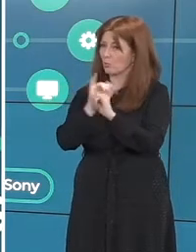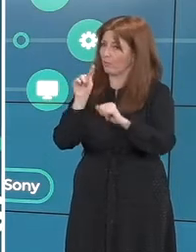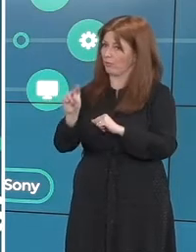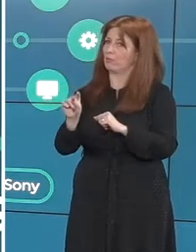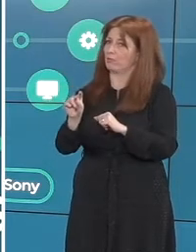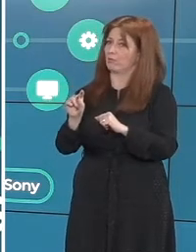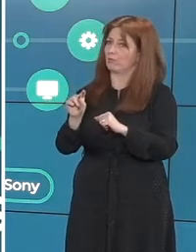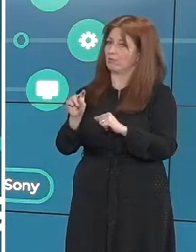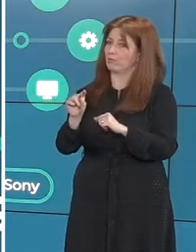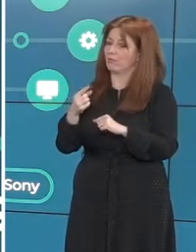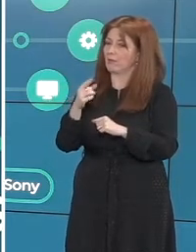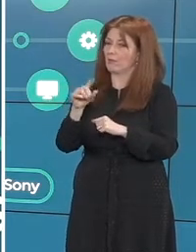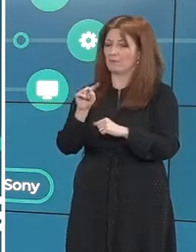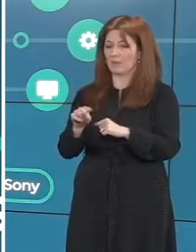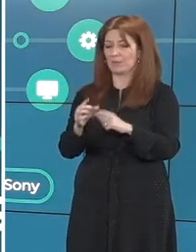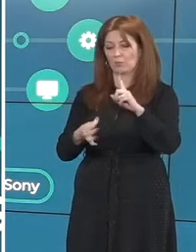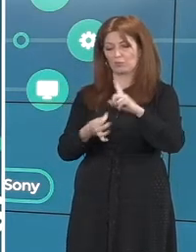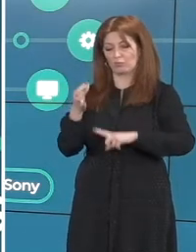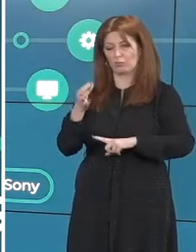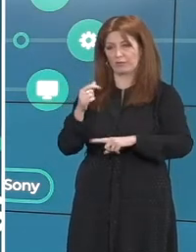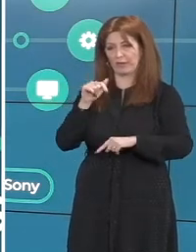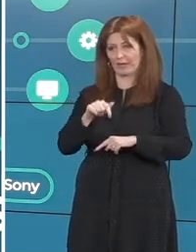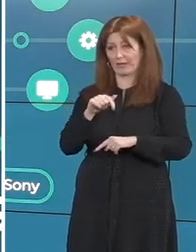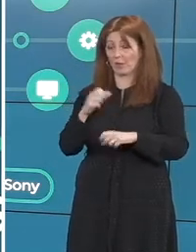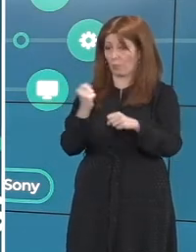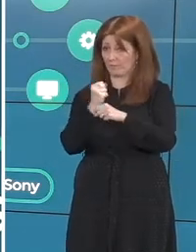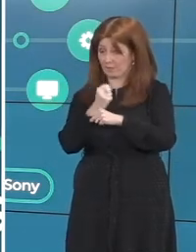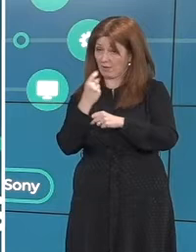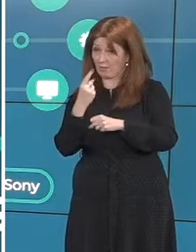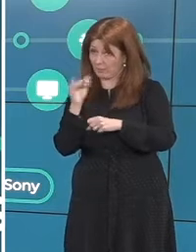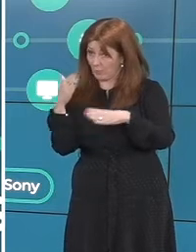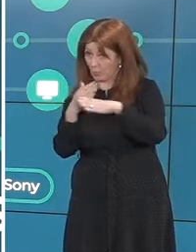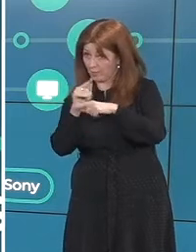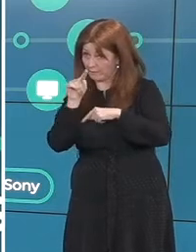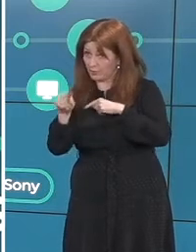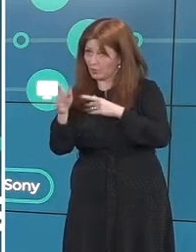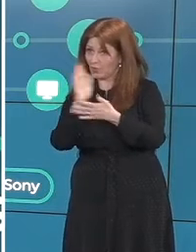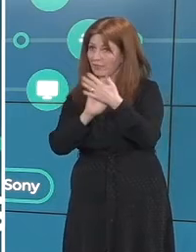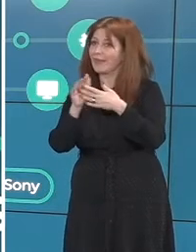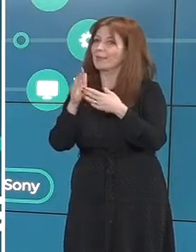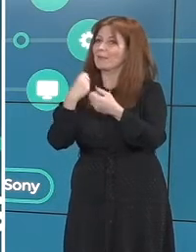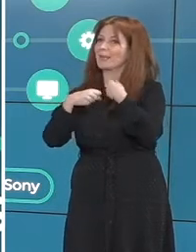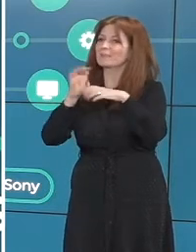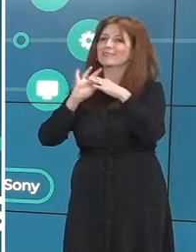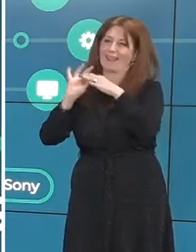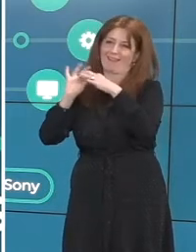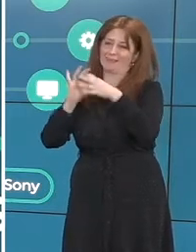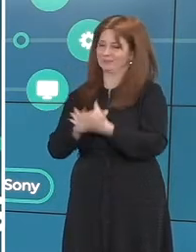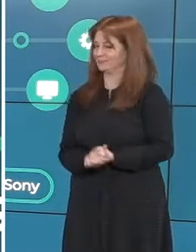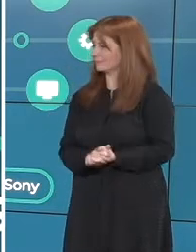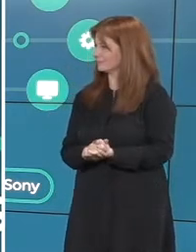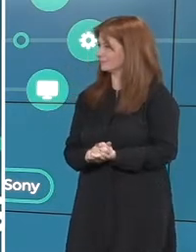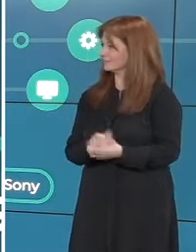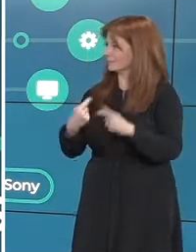actually, we've done a thing, we think it's improved, does it work for you? Okay, great, and then, you know, you've got an ally. I think there's sitting